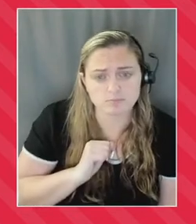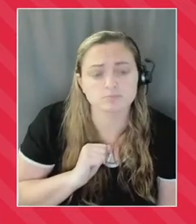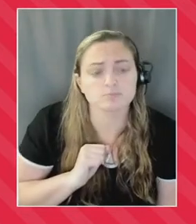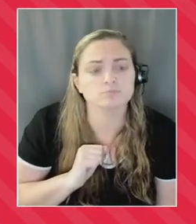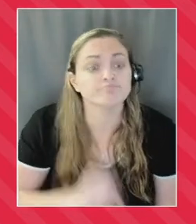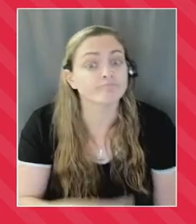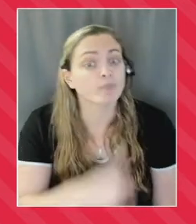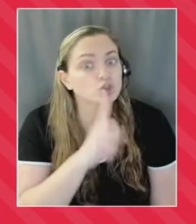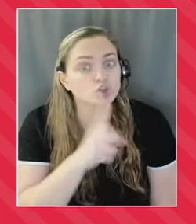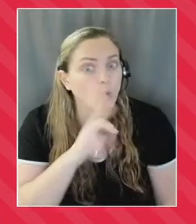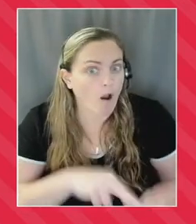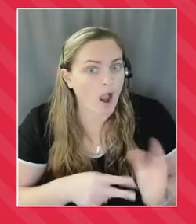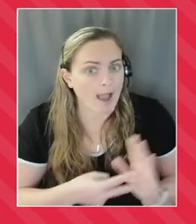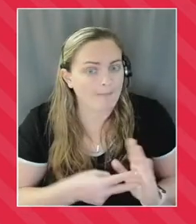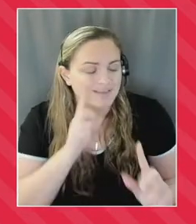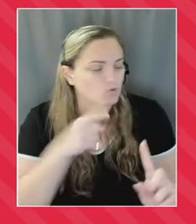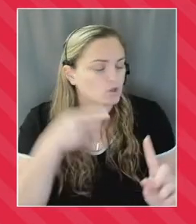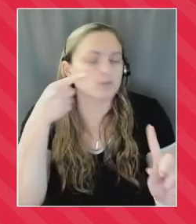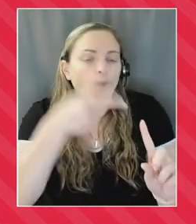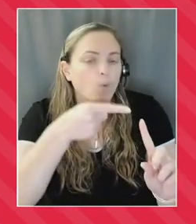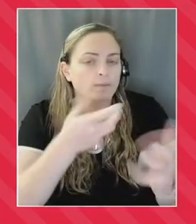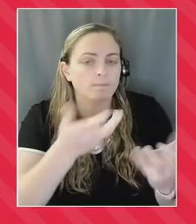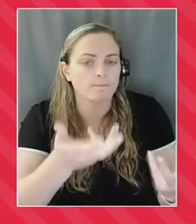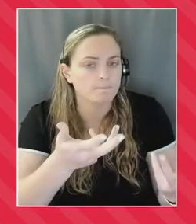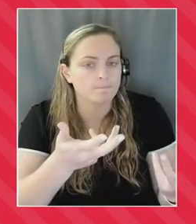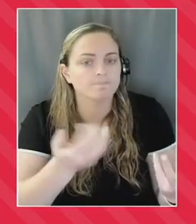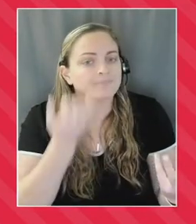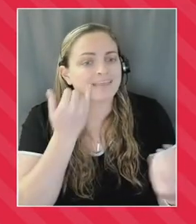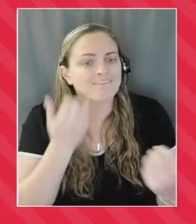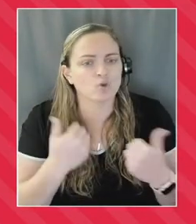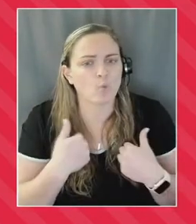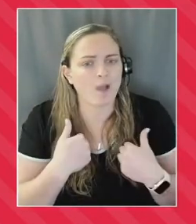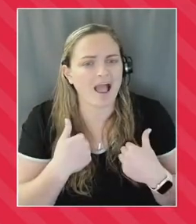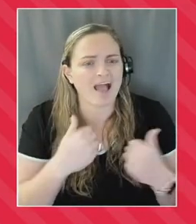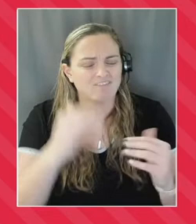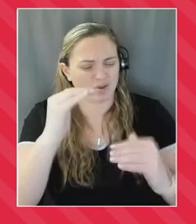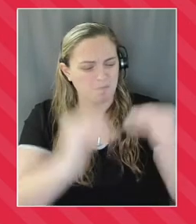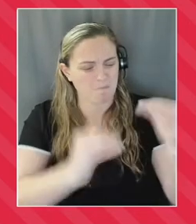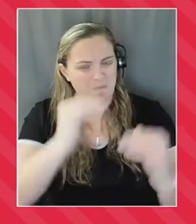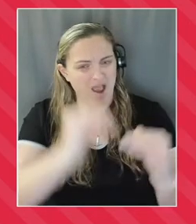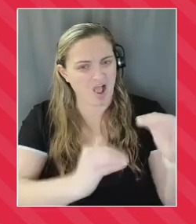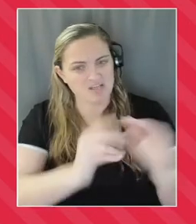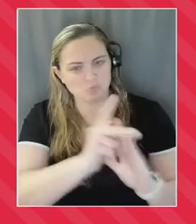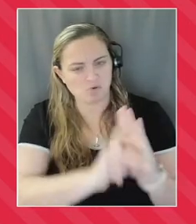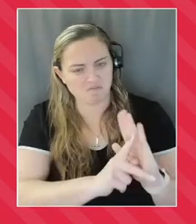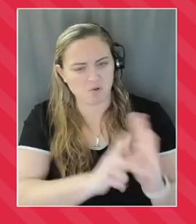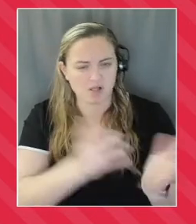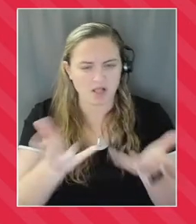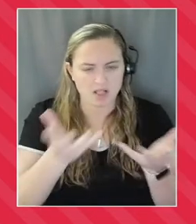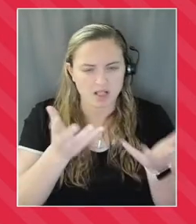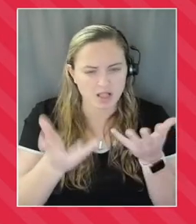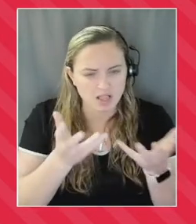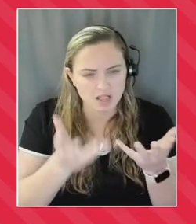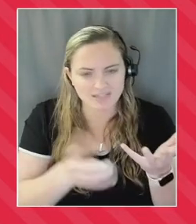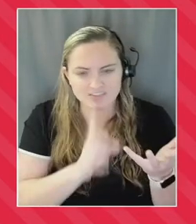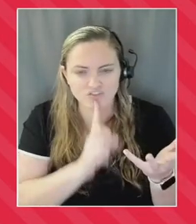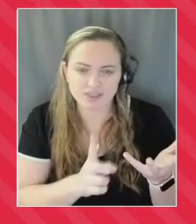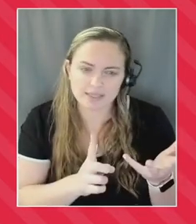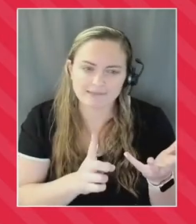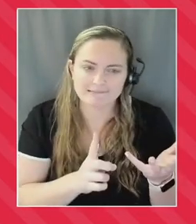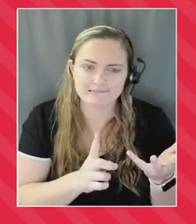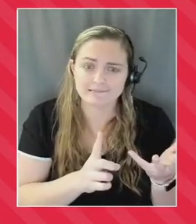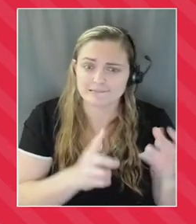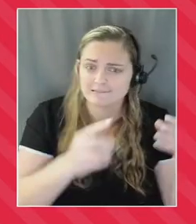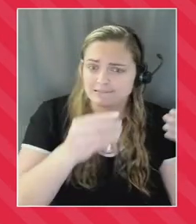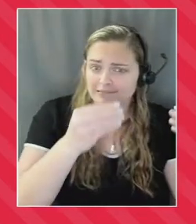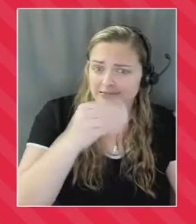Sure. I mean, the point being made is that if you have a great balanced portfolio, the question is it really merchandised